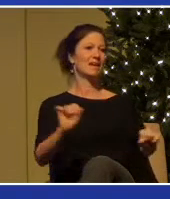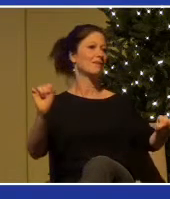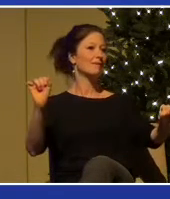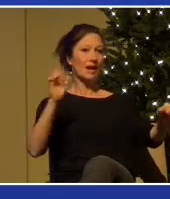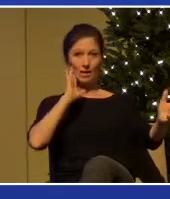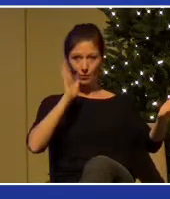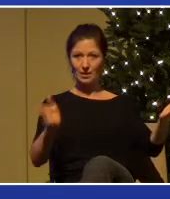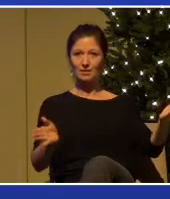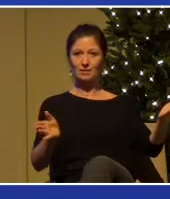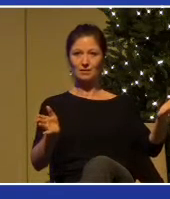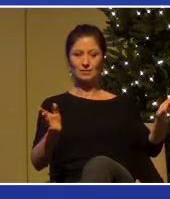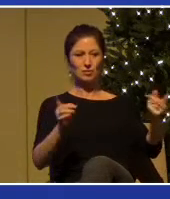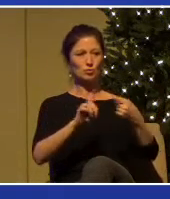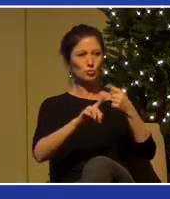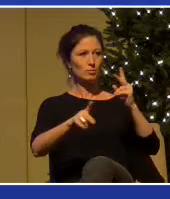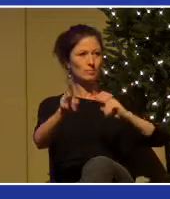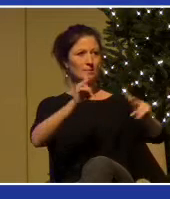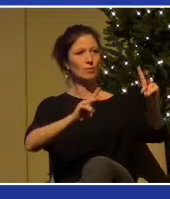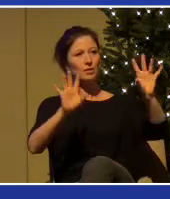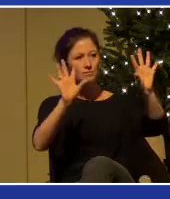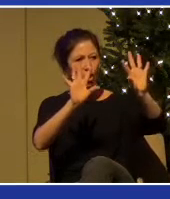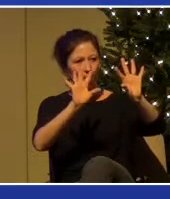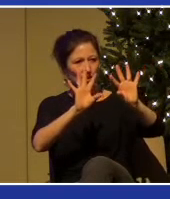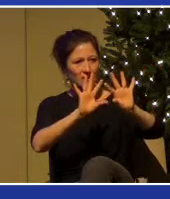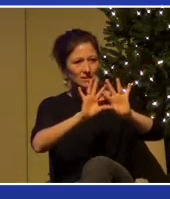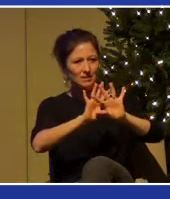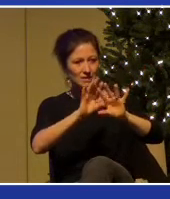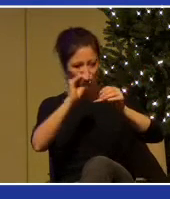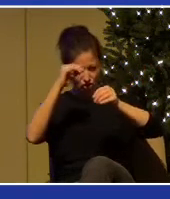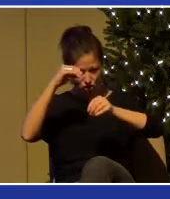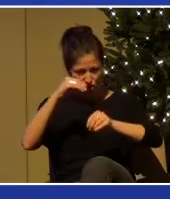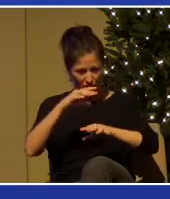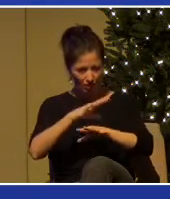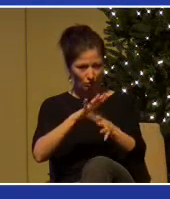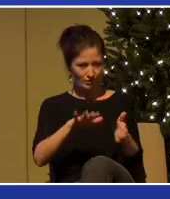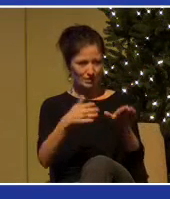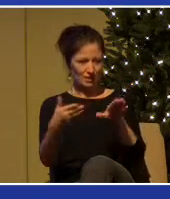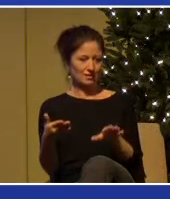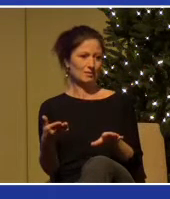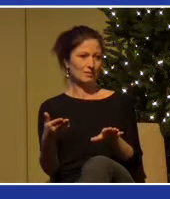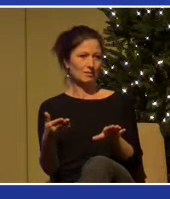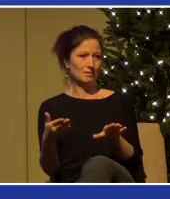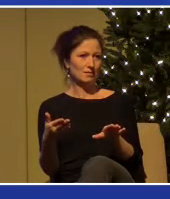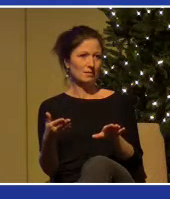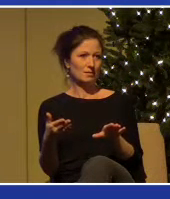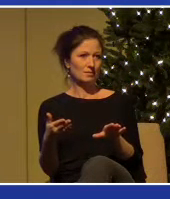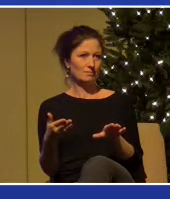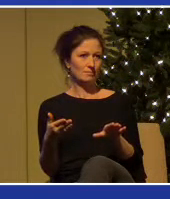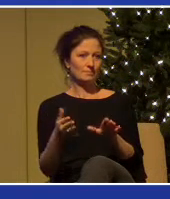to people in darkness and living under the shadow of death.